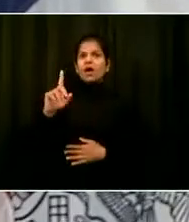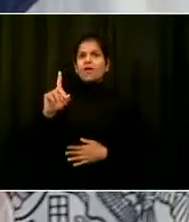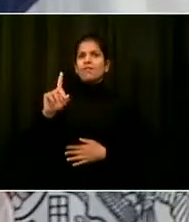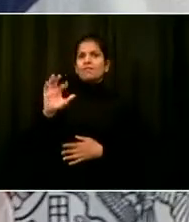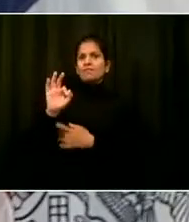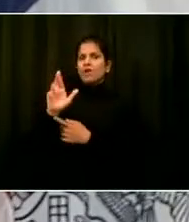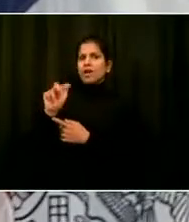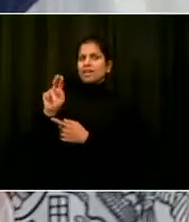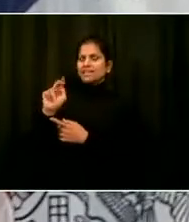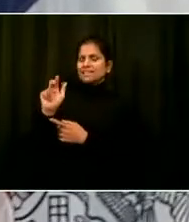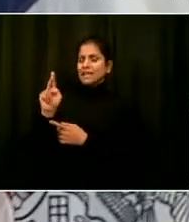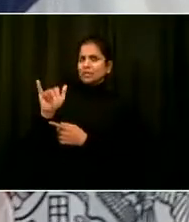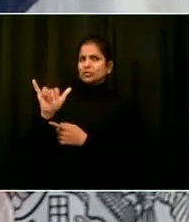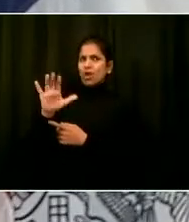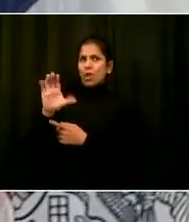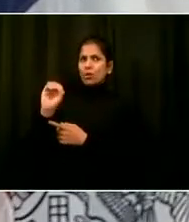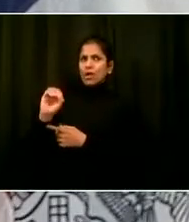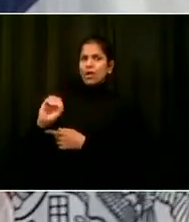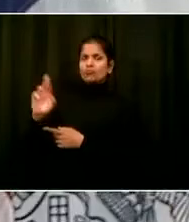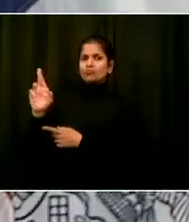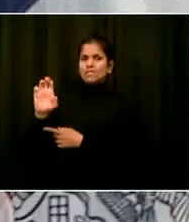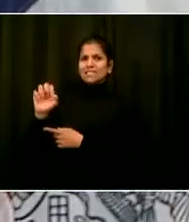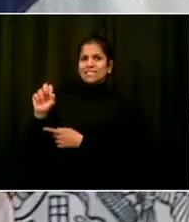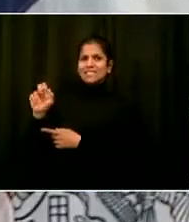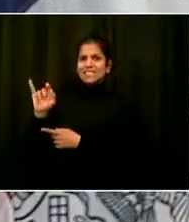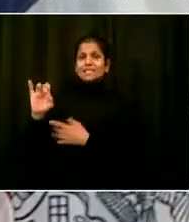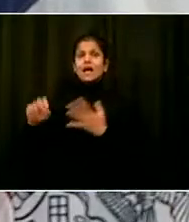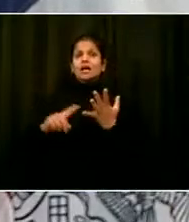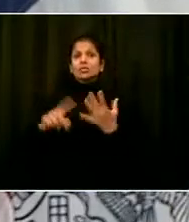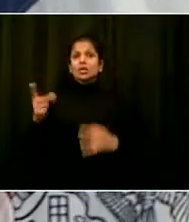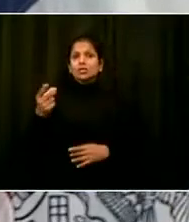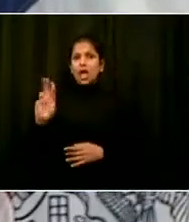Vara with that we'll go to Juliet from 1010